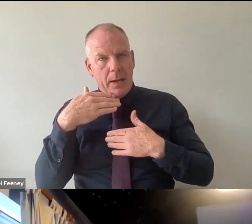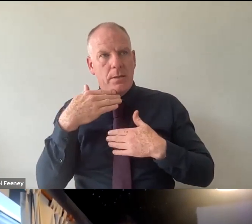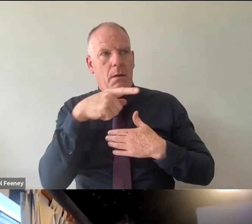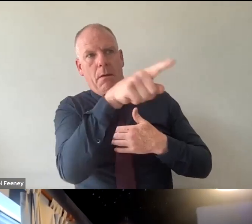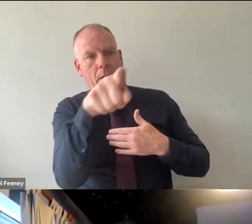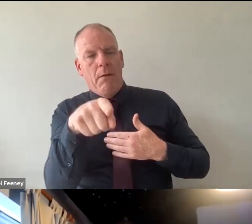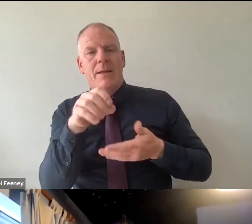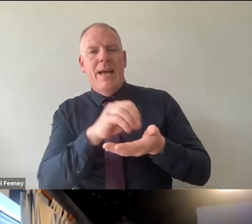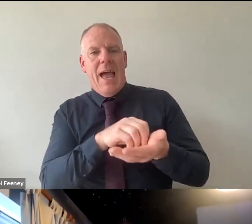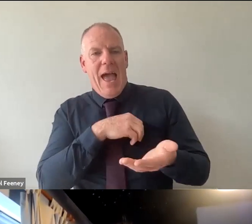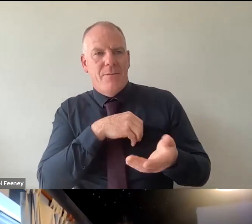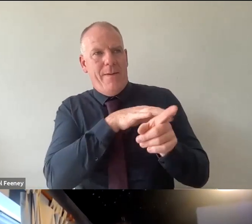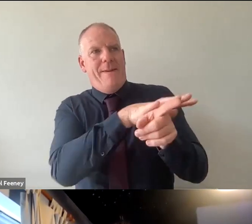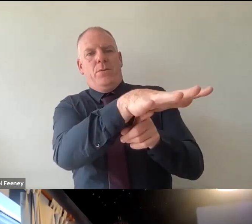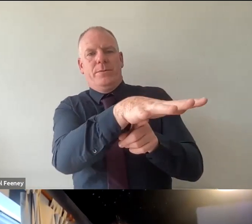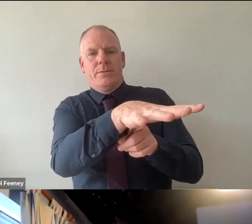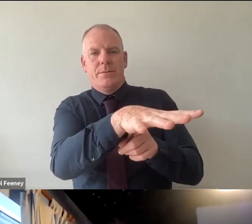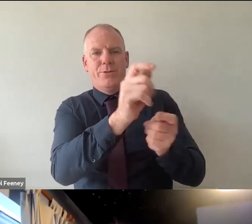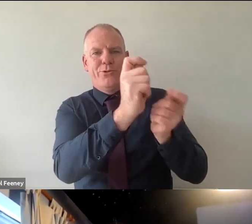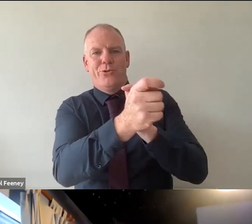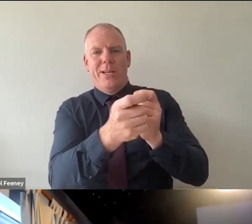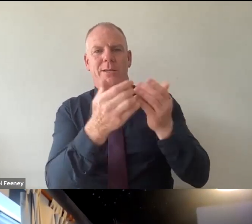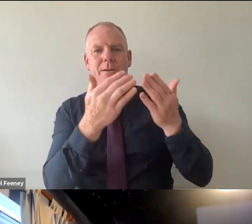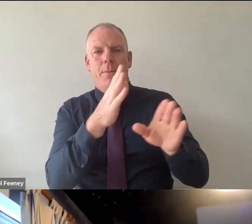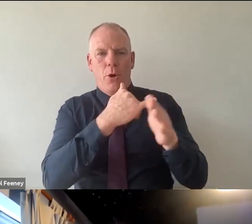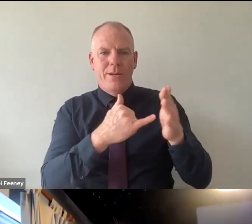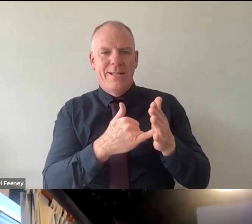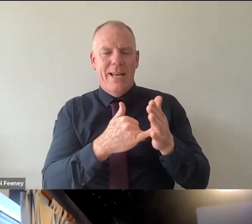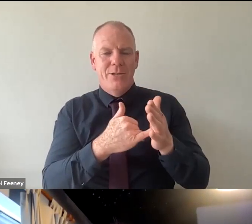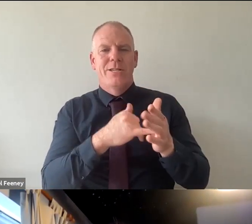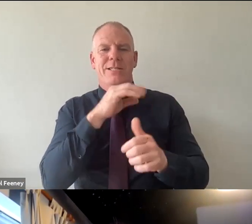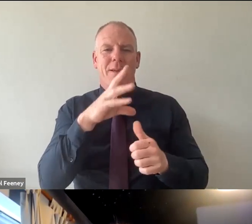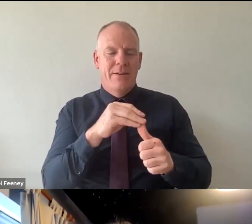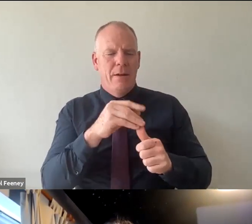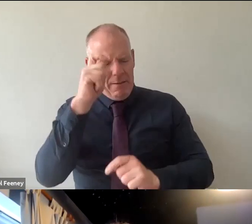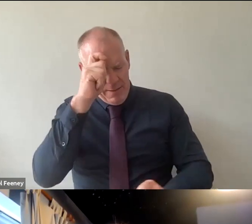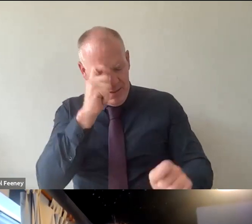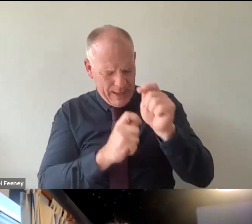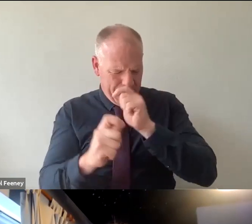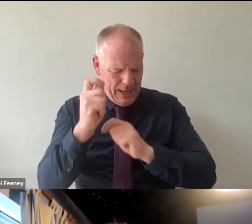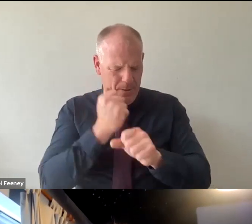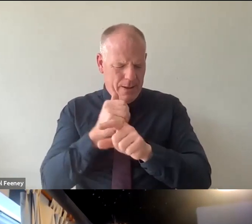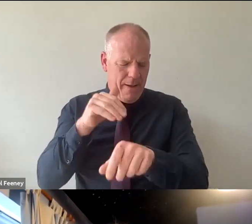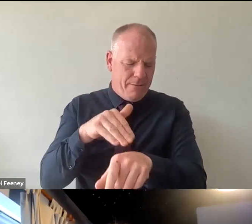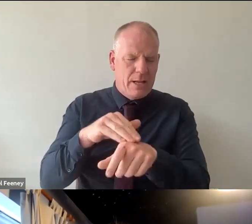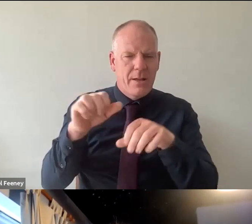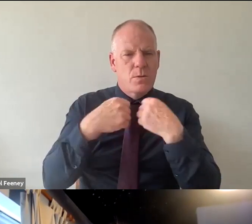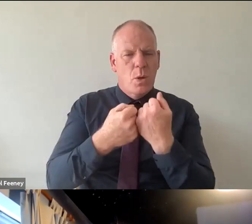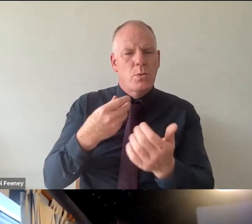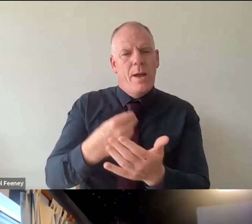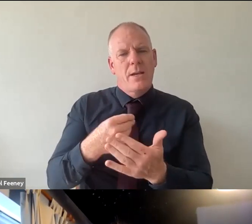proactively causes public bodies in particular to think about the impact of